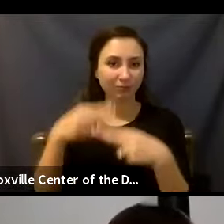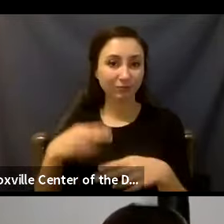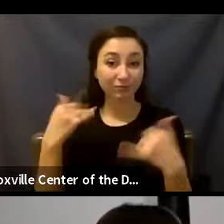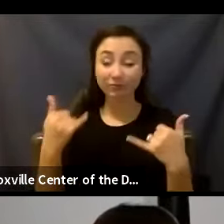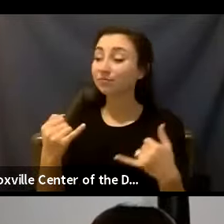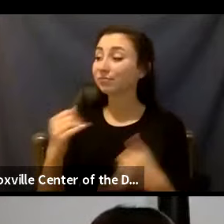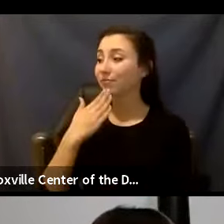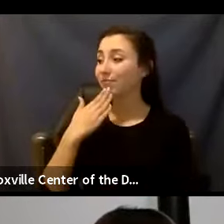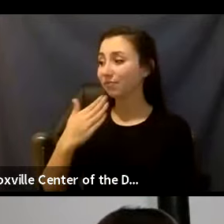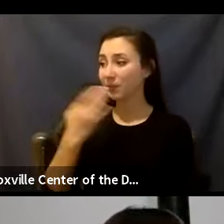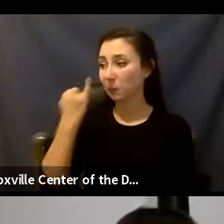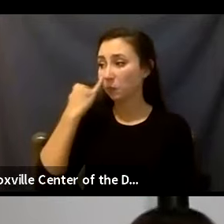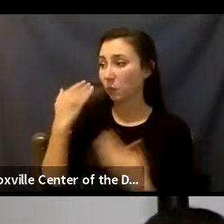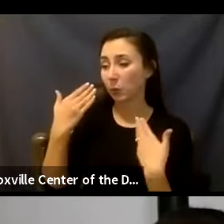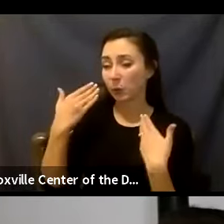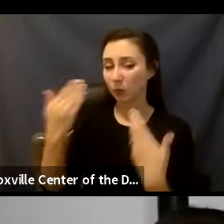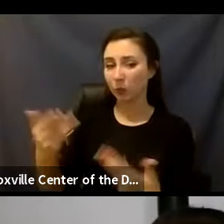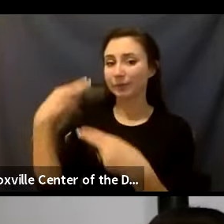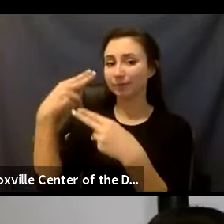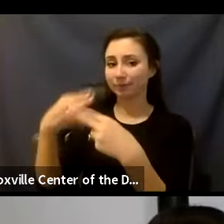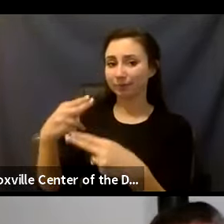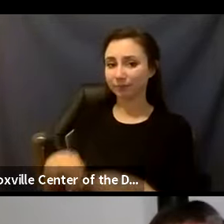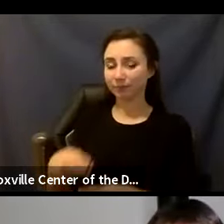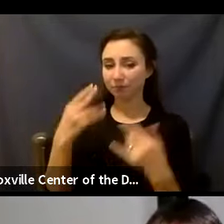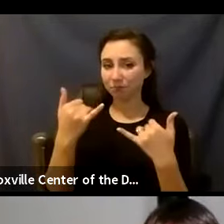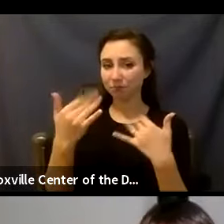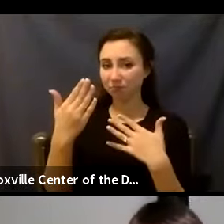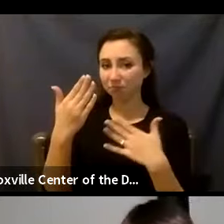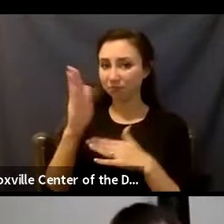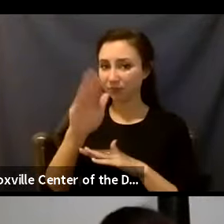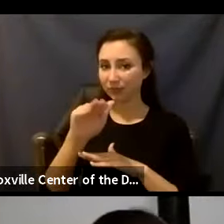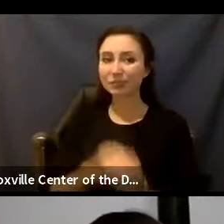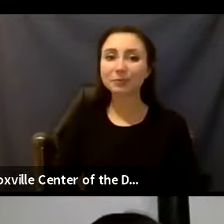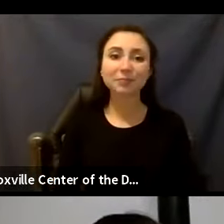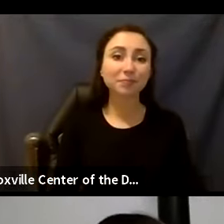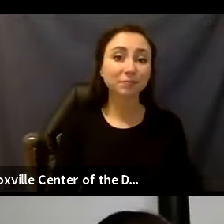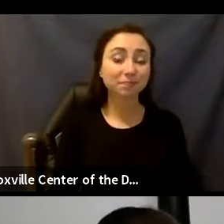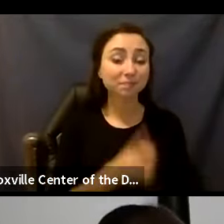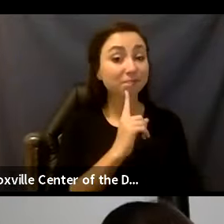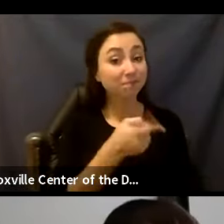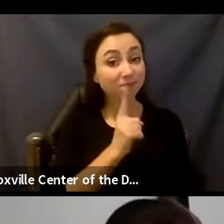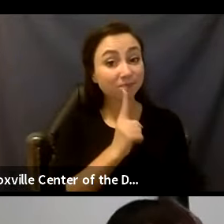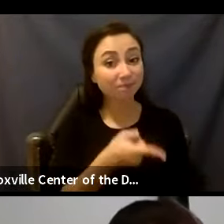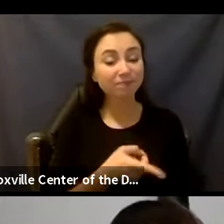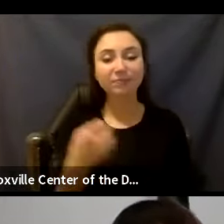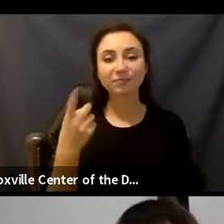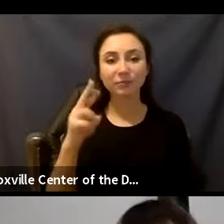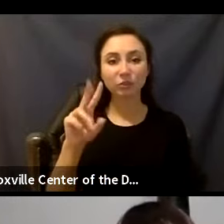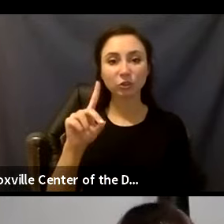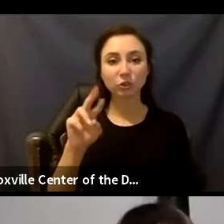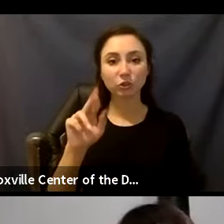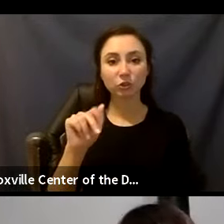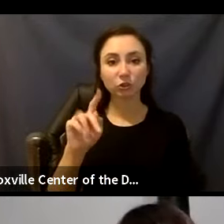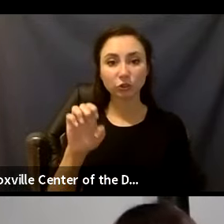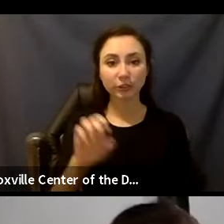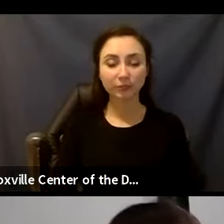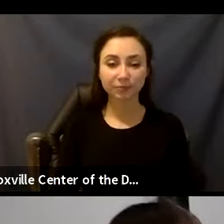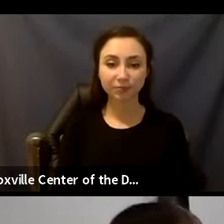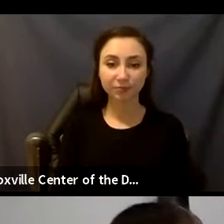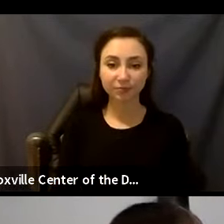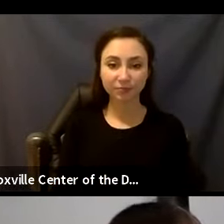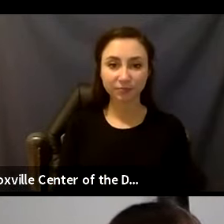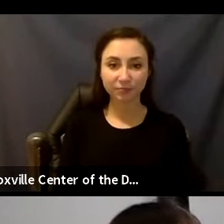call for our attendees this evening. Absolutely. Dr. Drake.